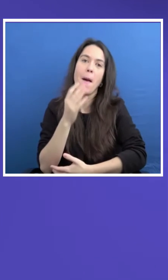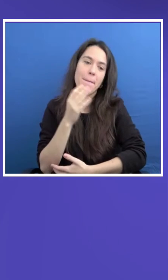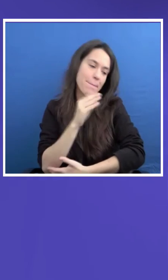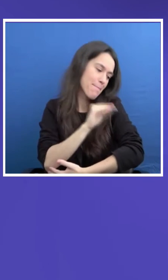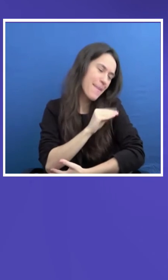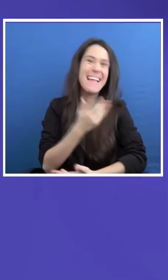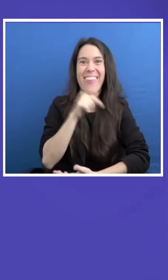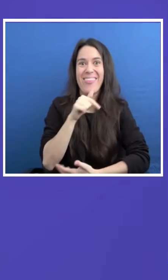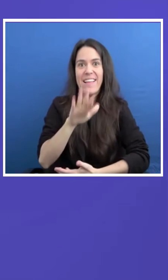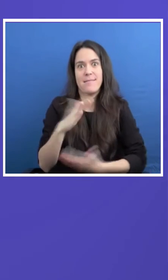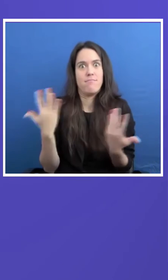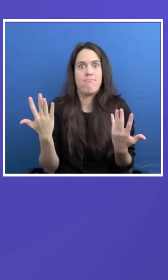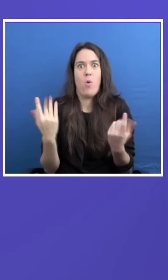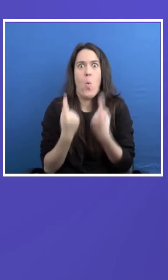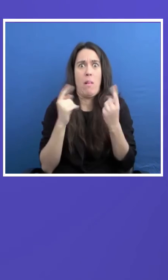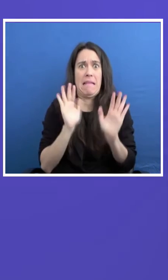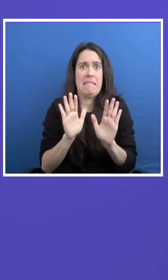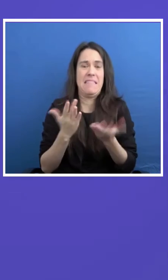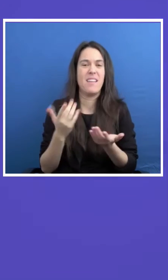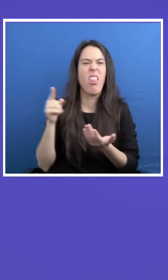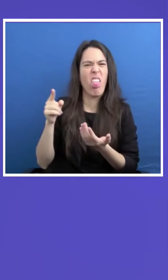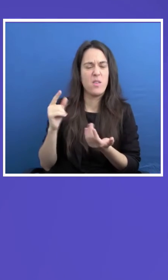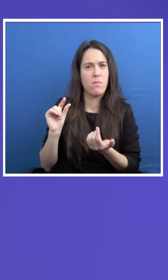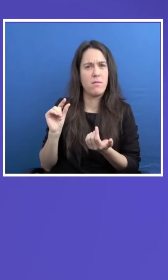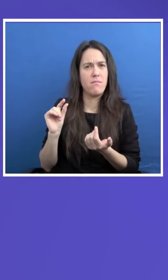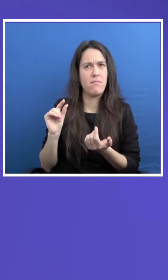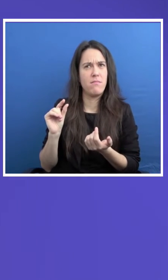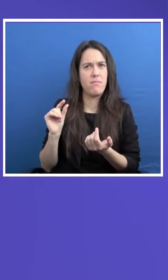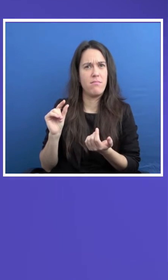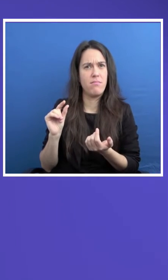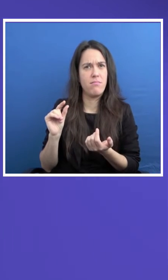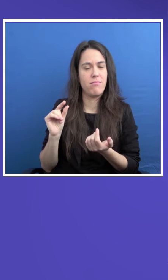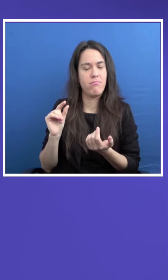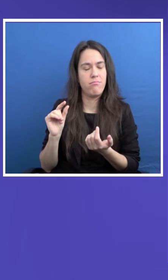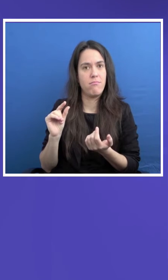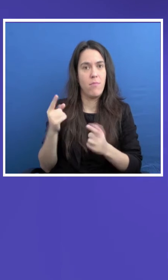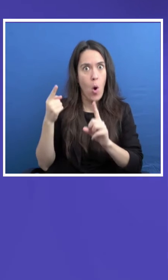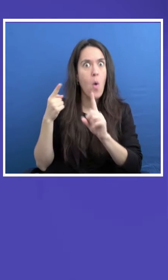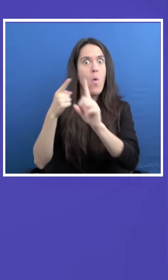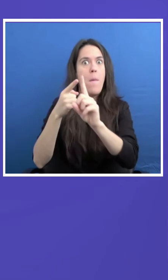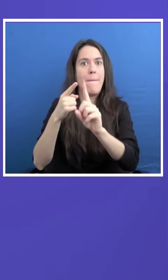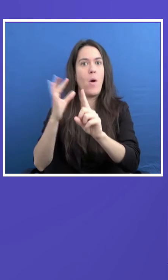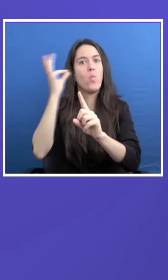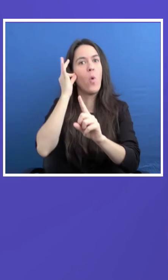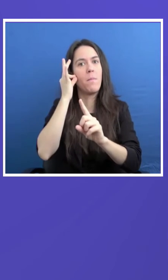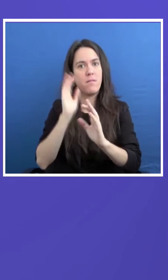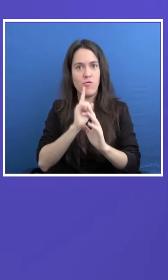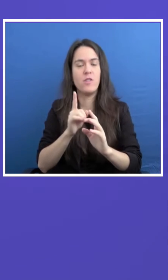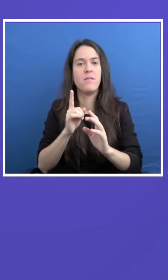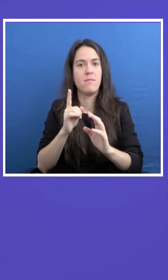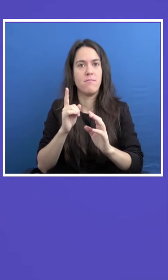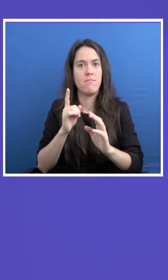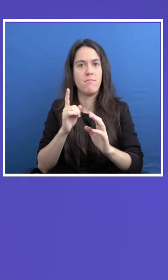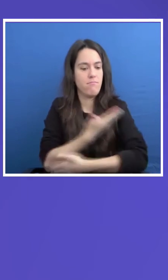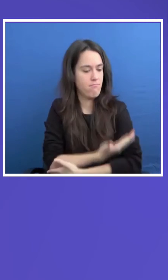it's a key mission for women to become mothers and to bring up good generations. So,